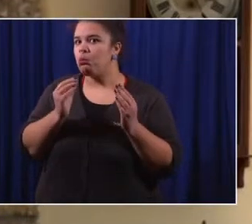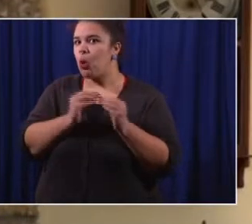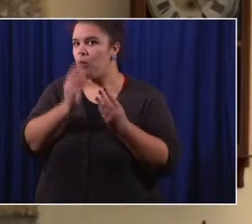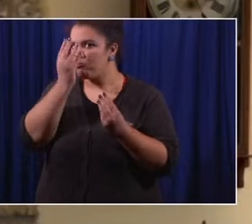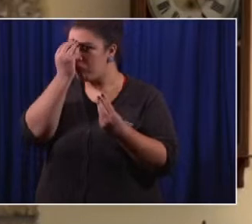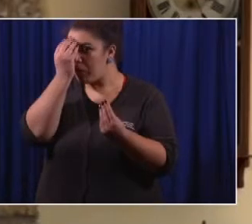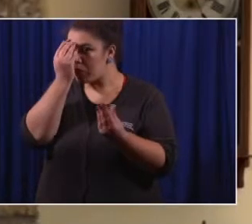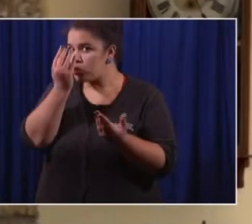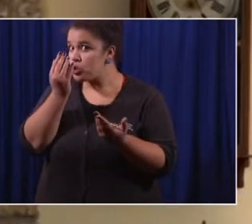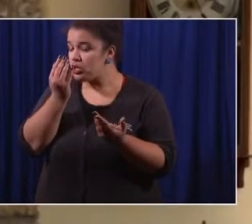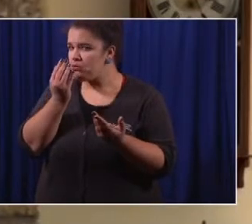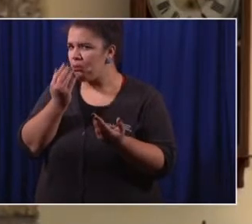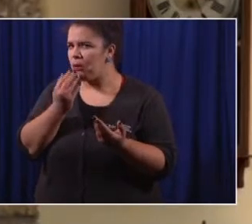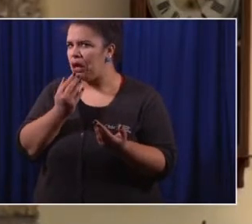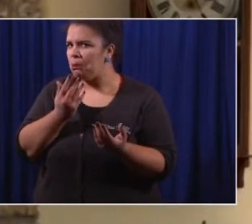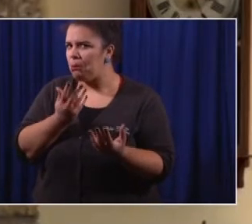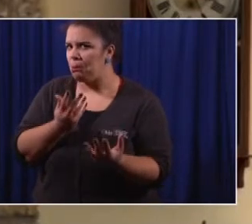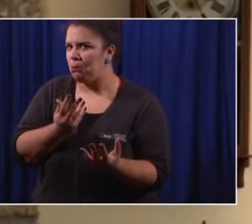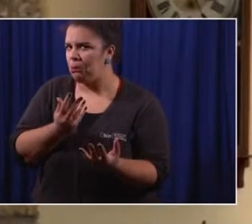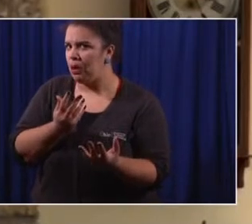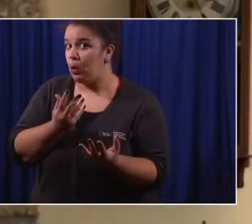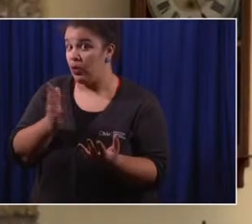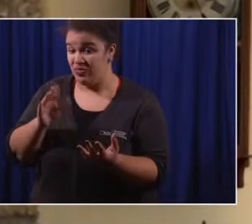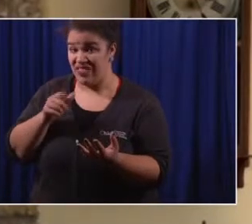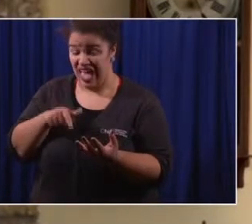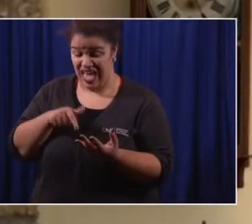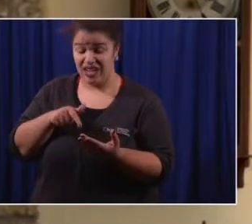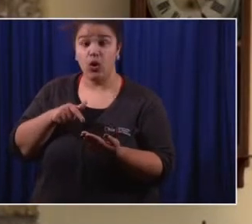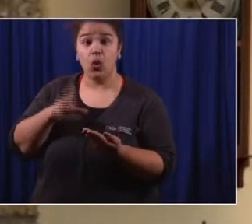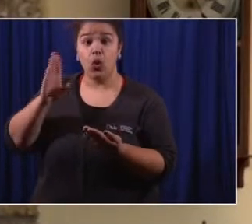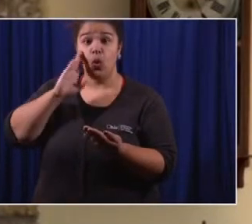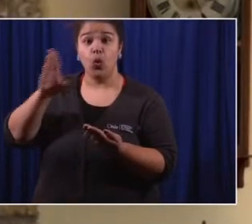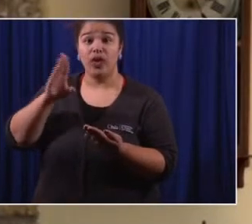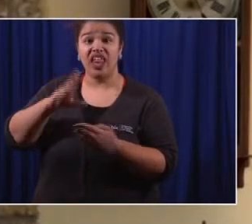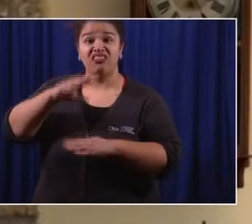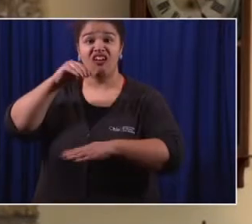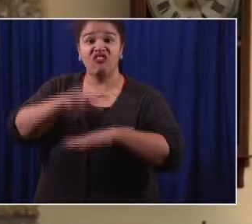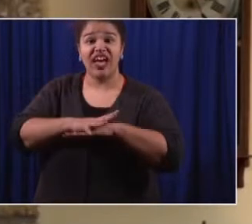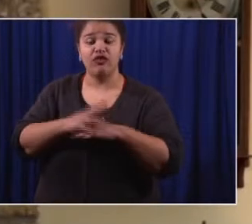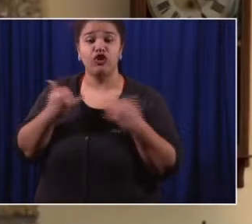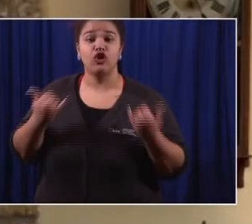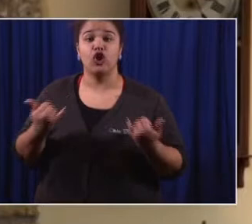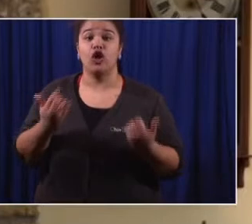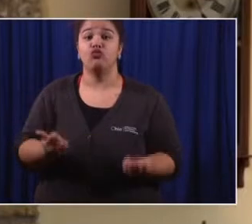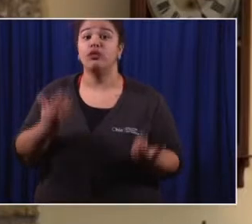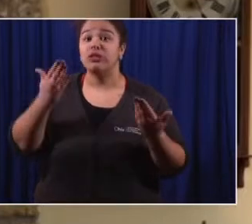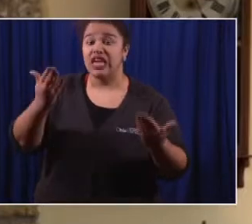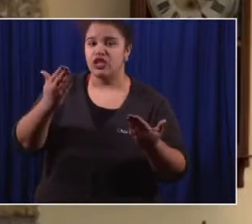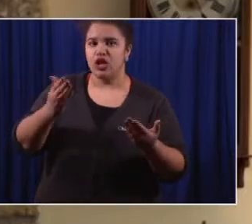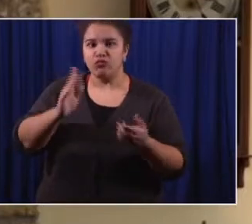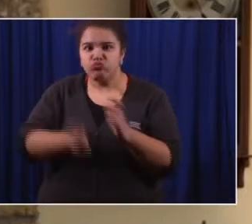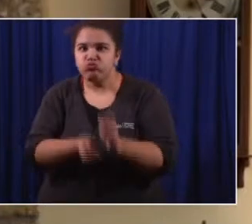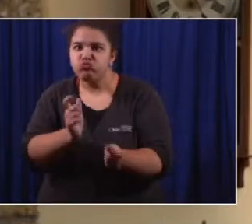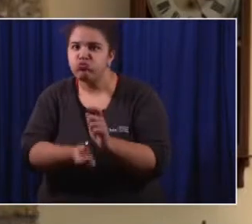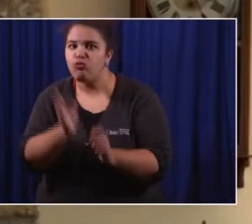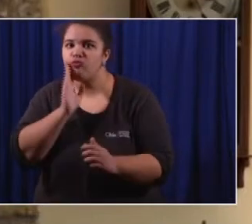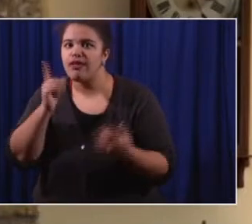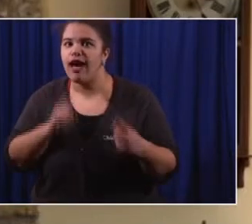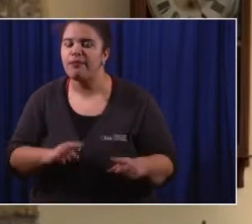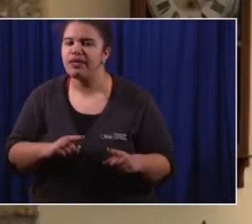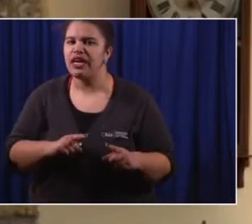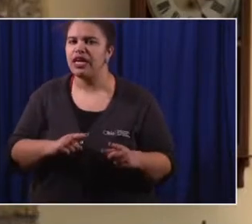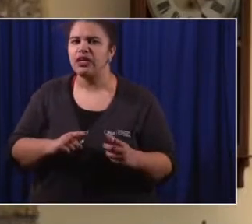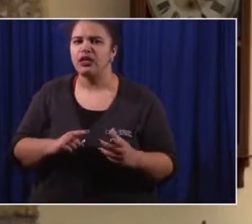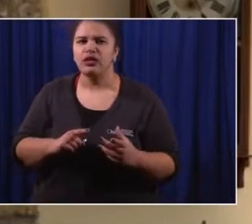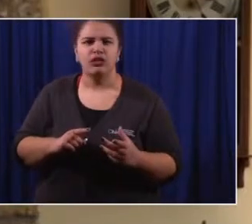that information will include changes to the current recommendations regarding visitation and how hands-on